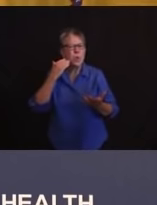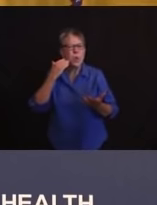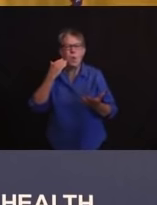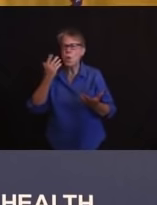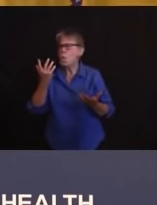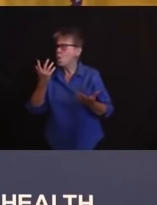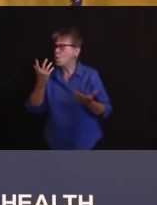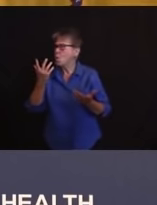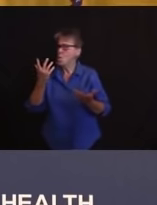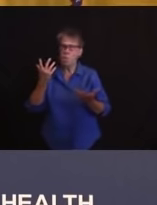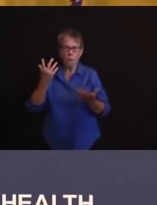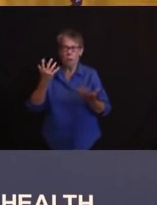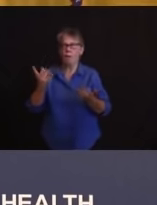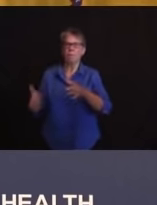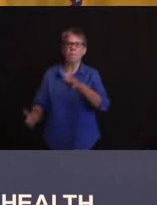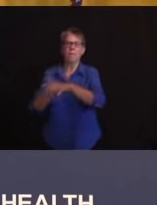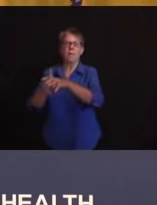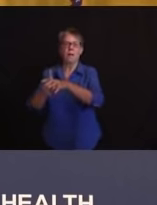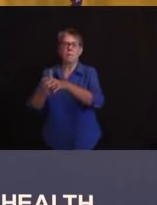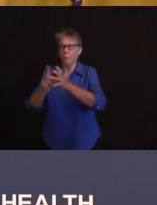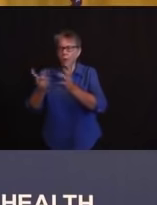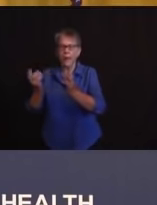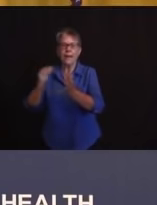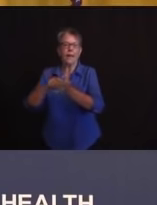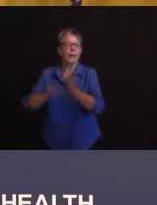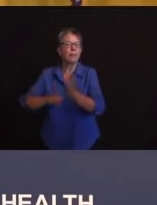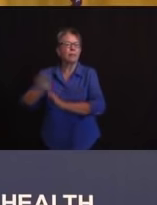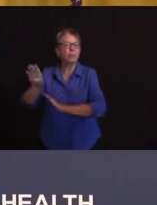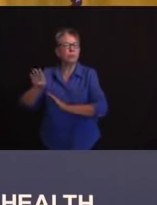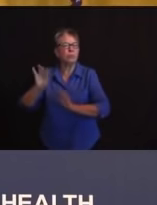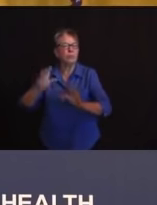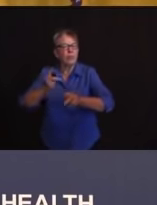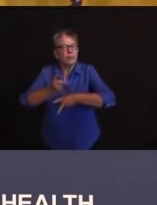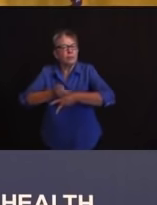So solace may not be the right word, although I appreciate the spirit of your question.